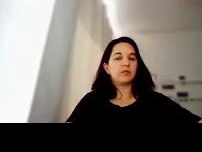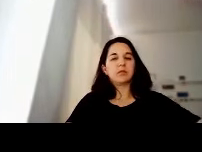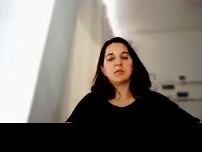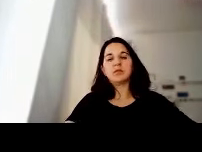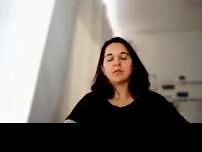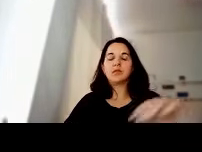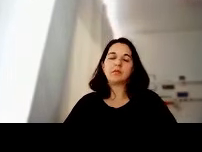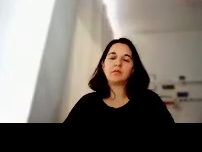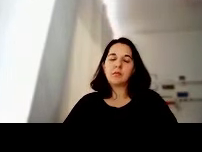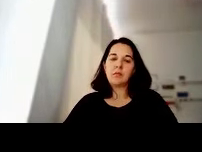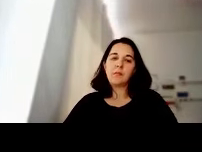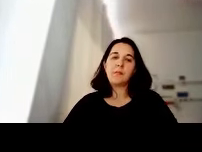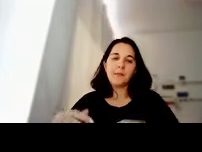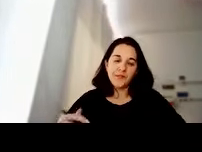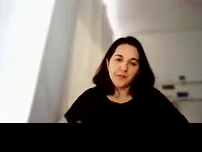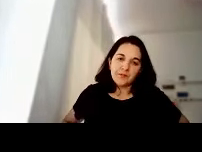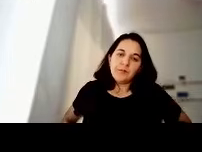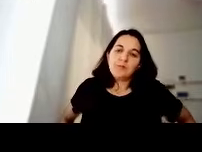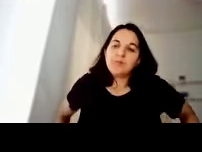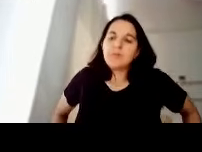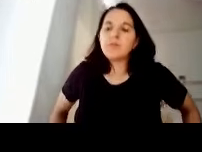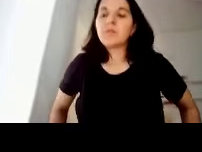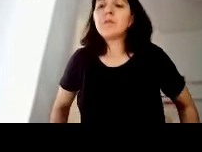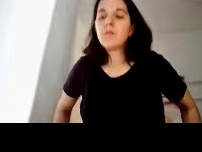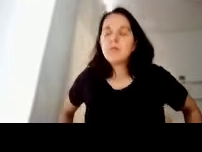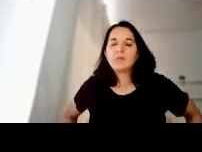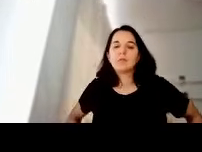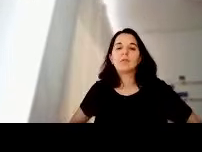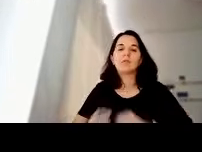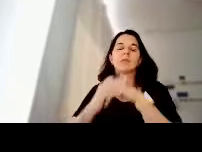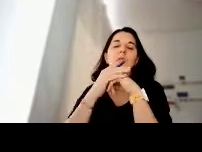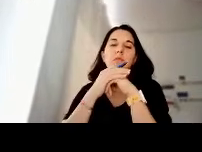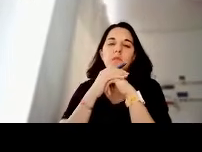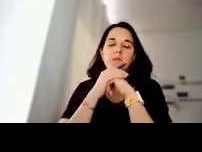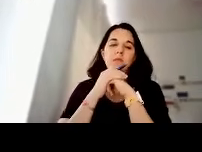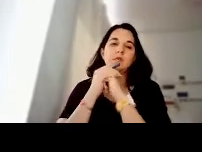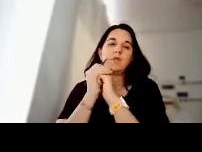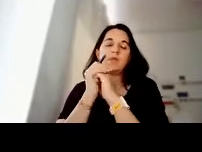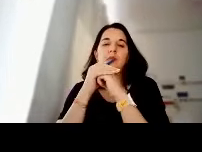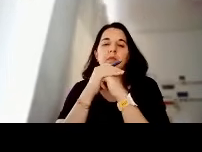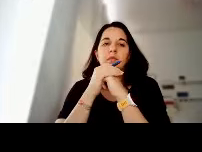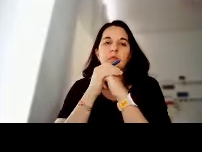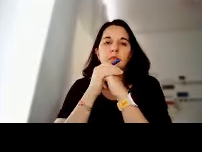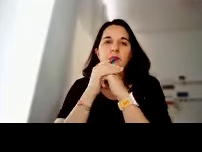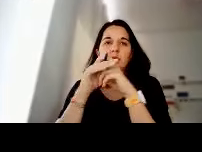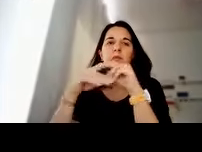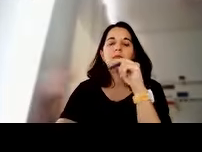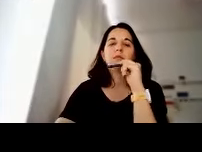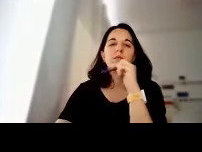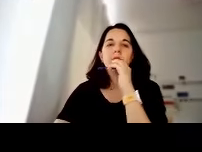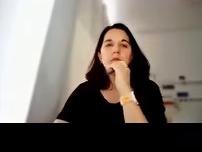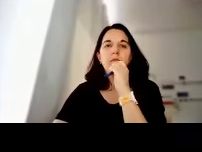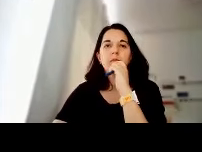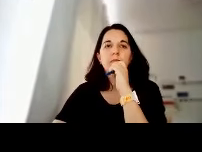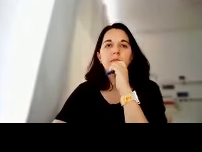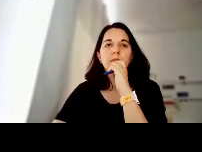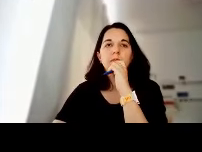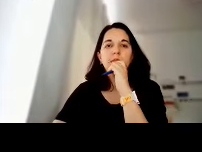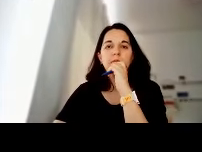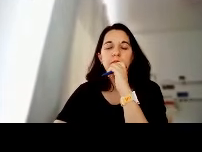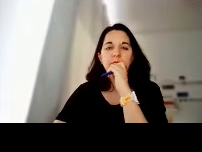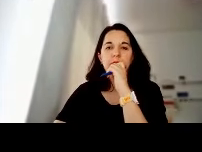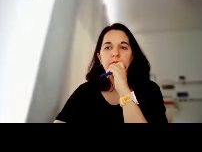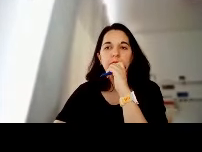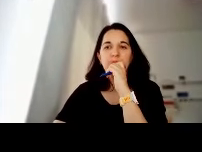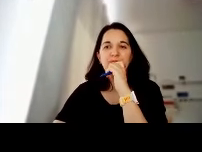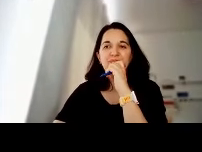to data, critical data studies. It tells a different story. And while acknowledging that data can do some good, I wouldn't be doing